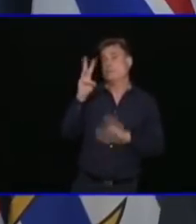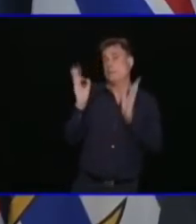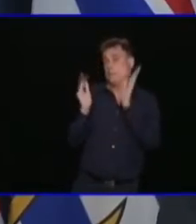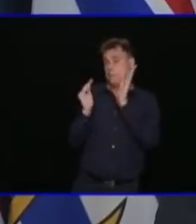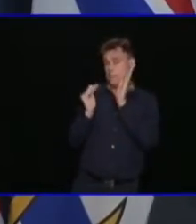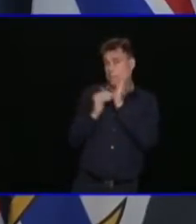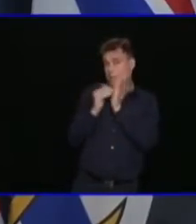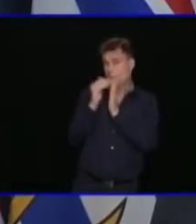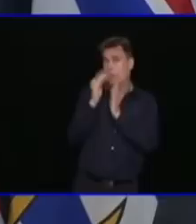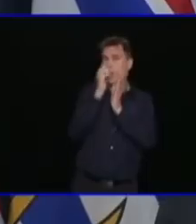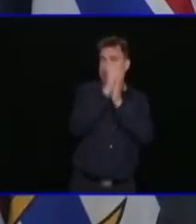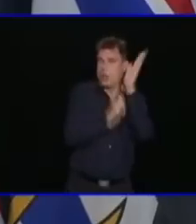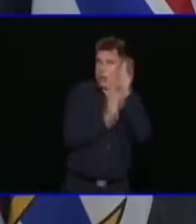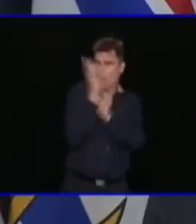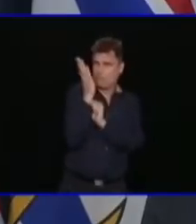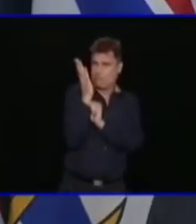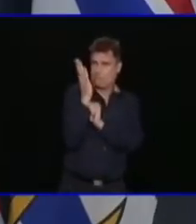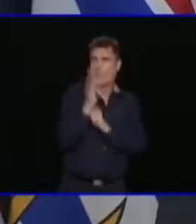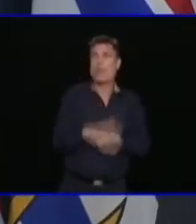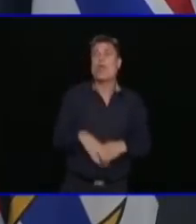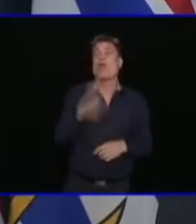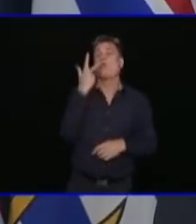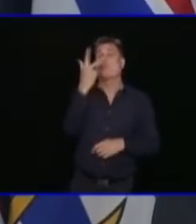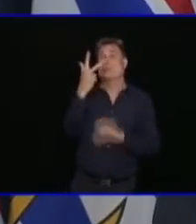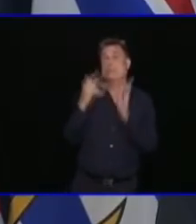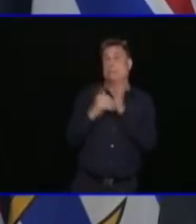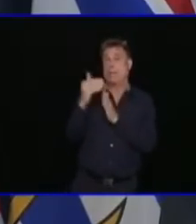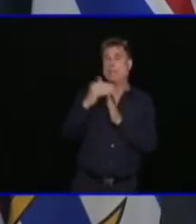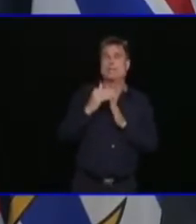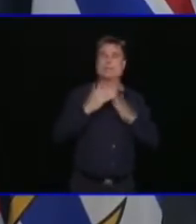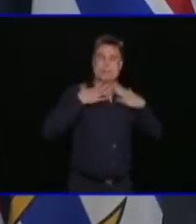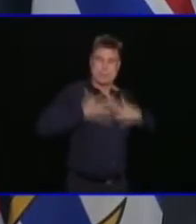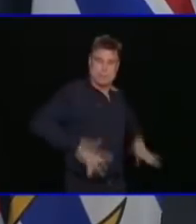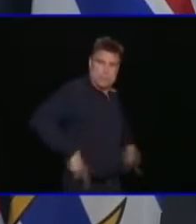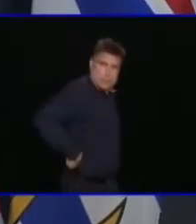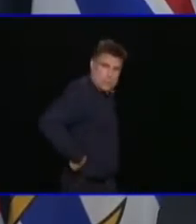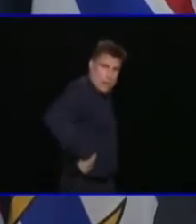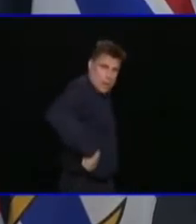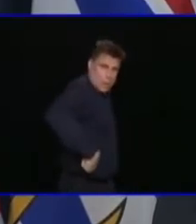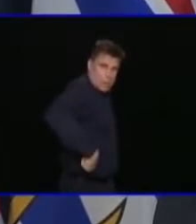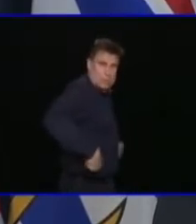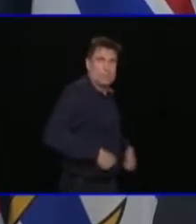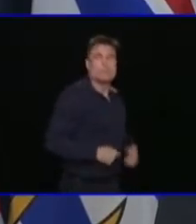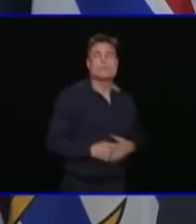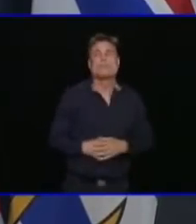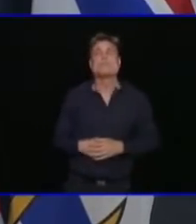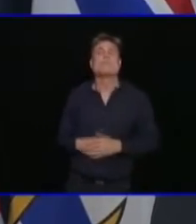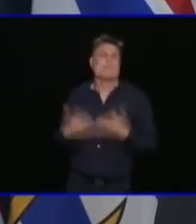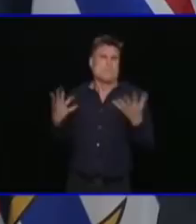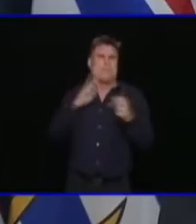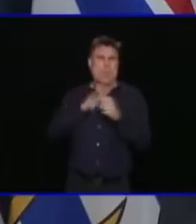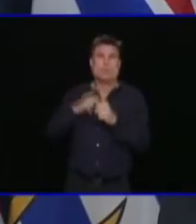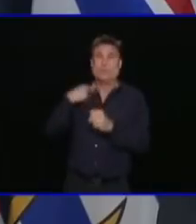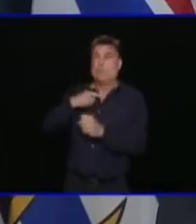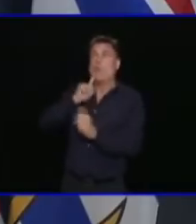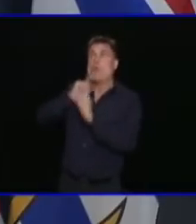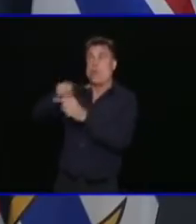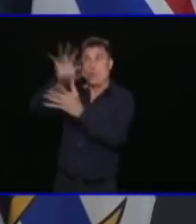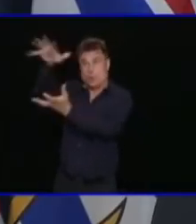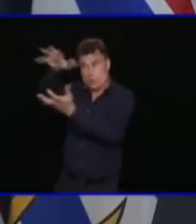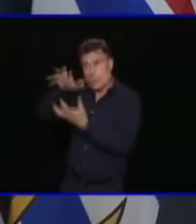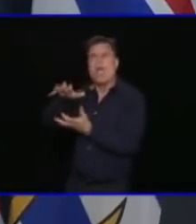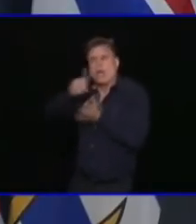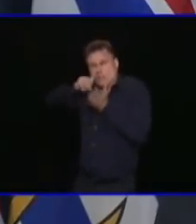make sure product meets or exceeds safety requirements before being used in the BC healthcare system. Today I can tell you over the past